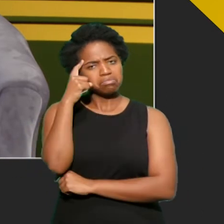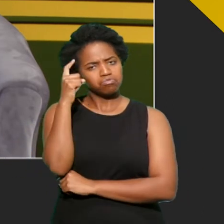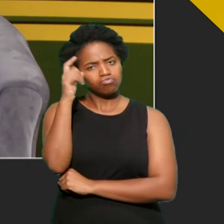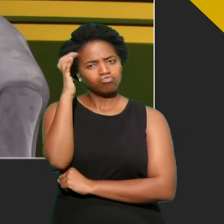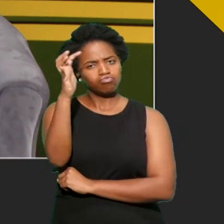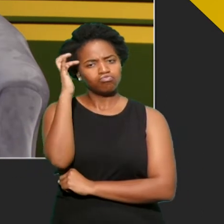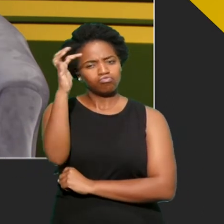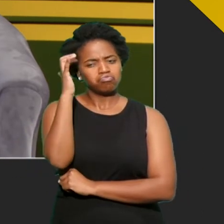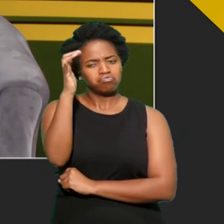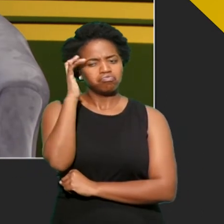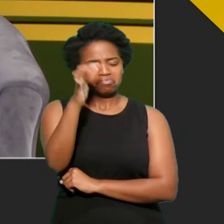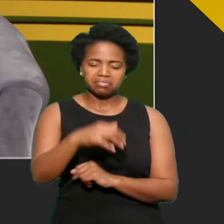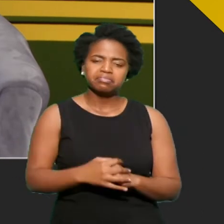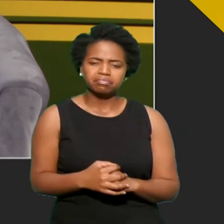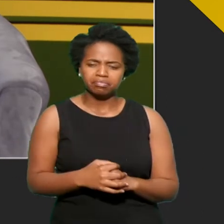you know.